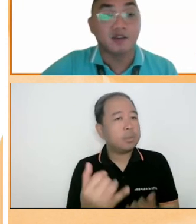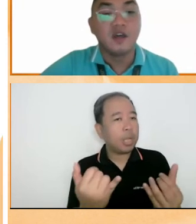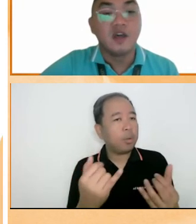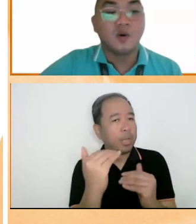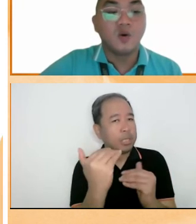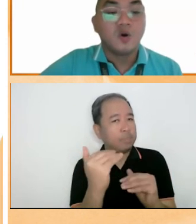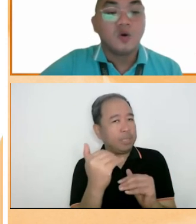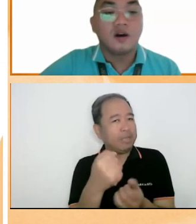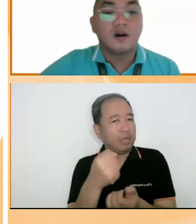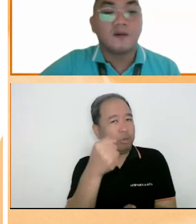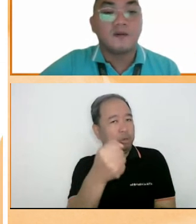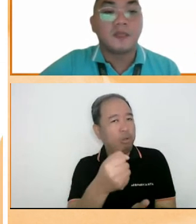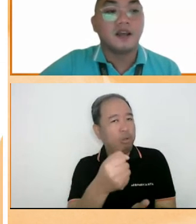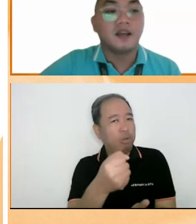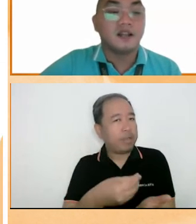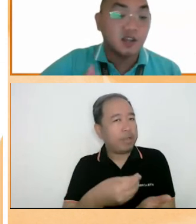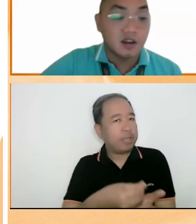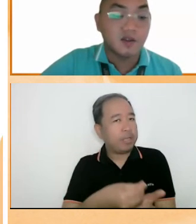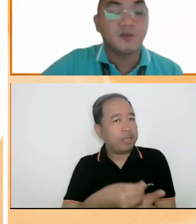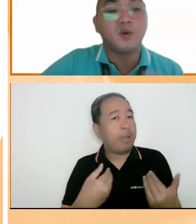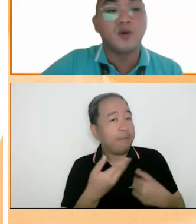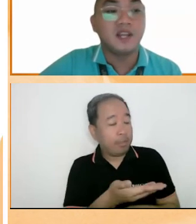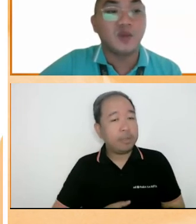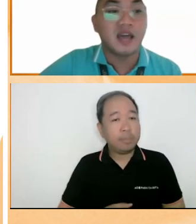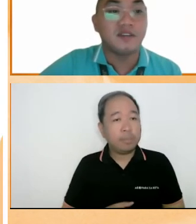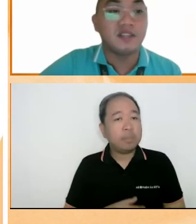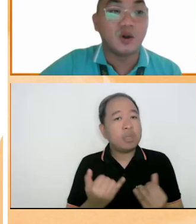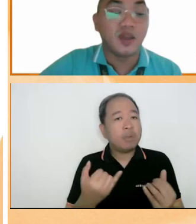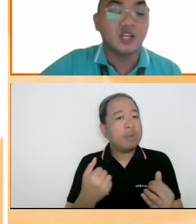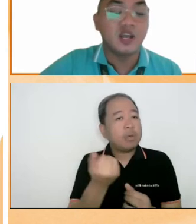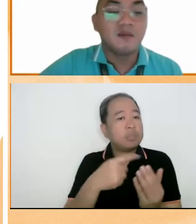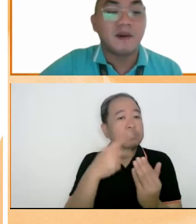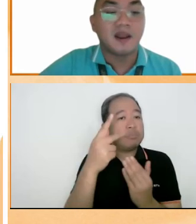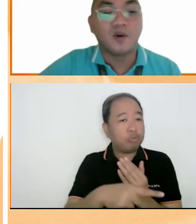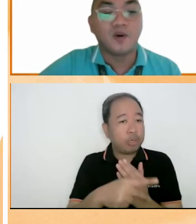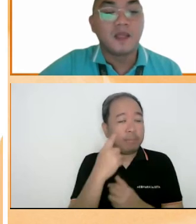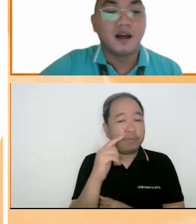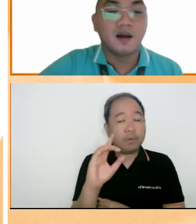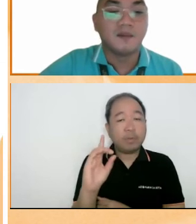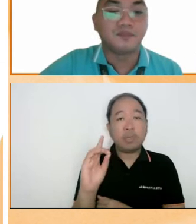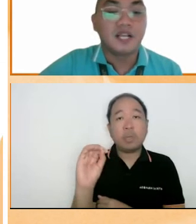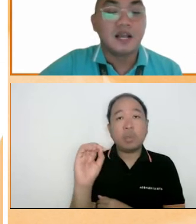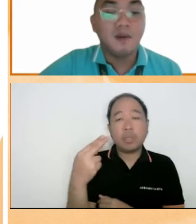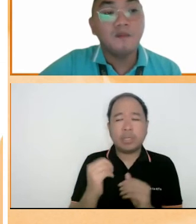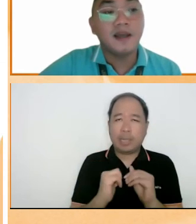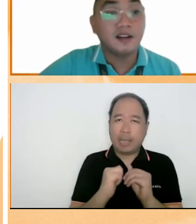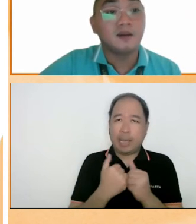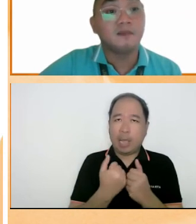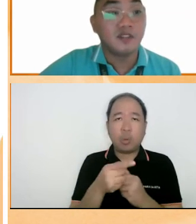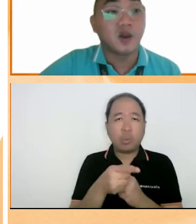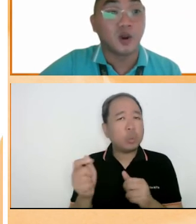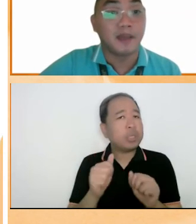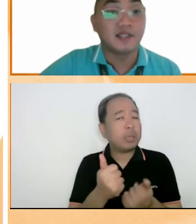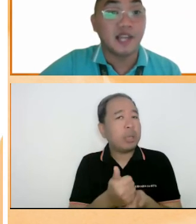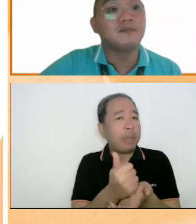have. So, this is another program that we have in DOH para po ma-augment ang number